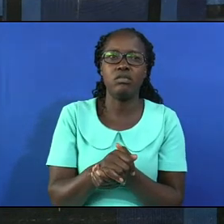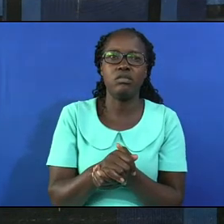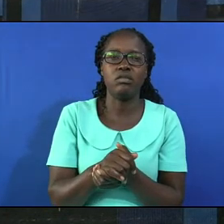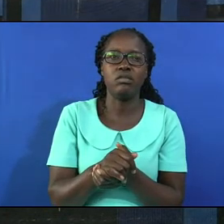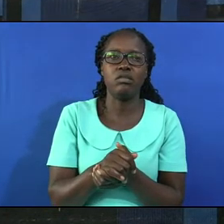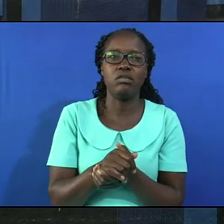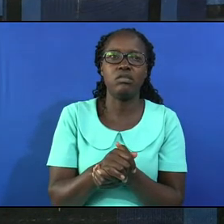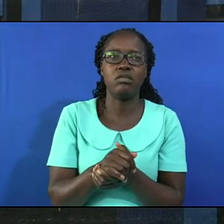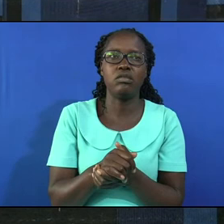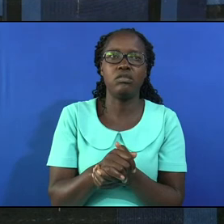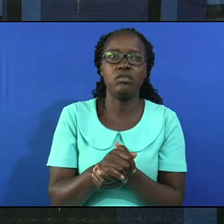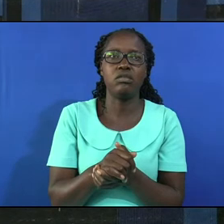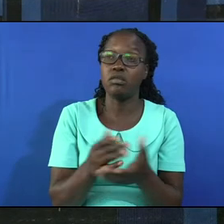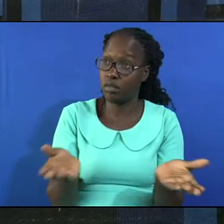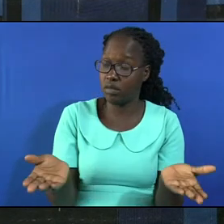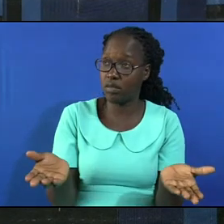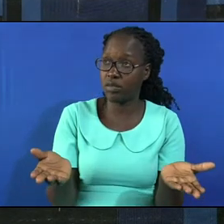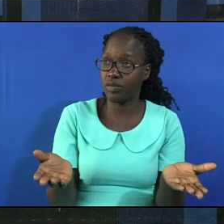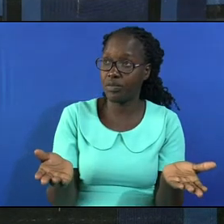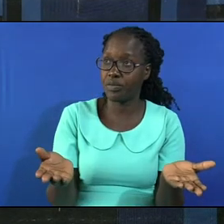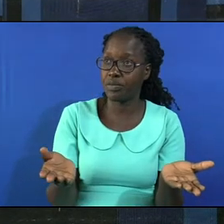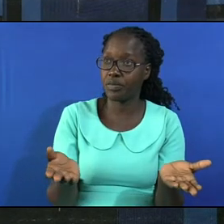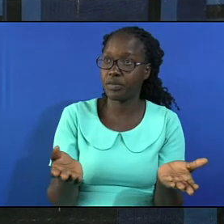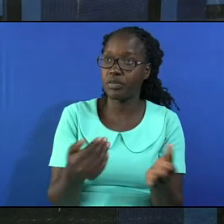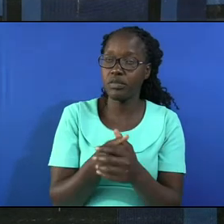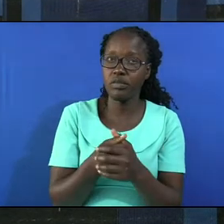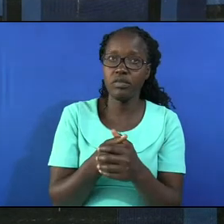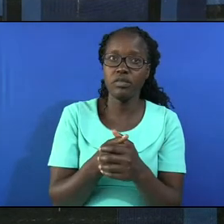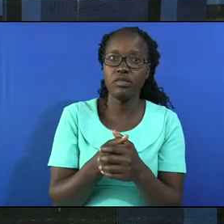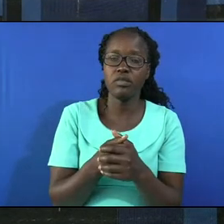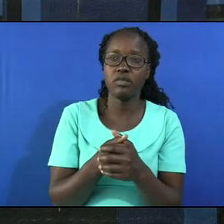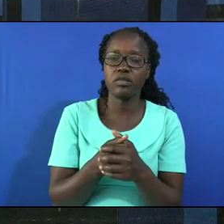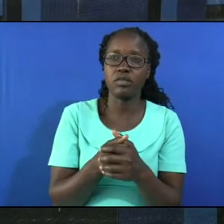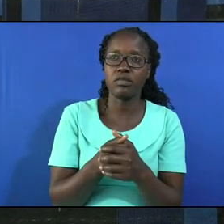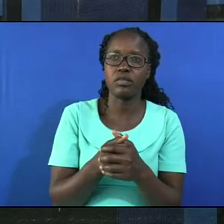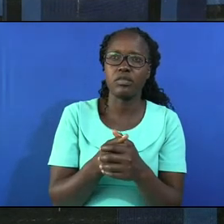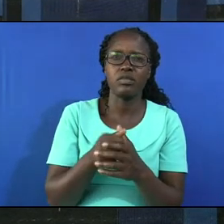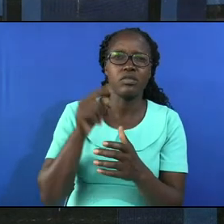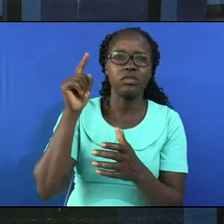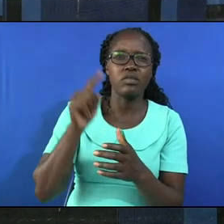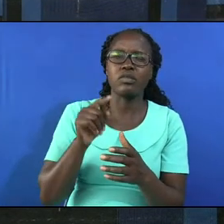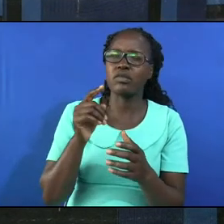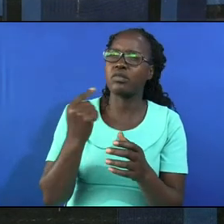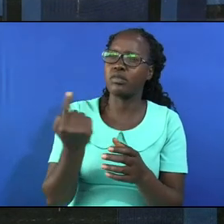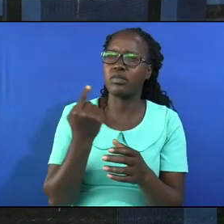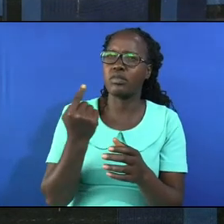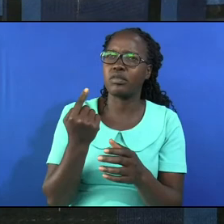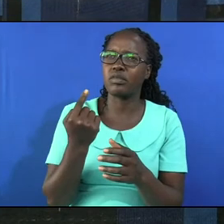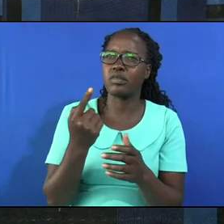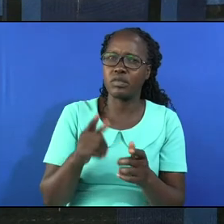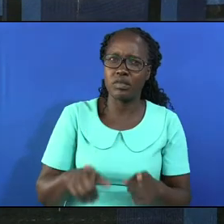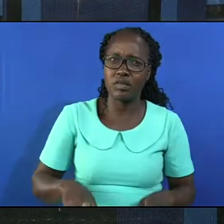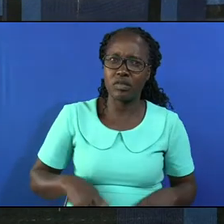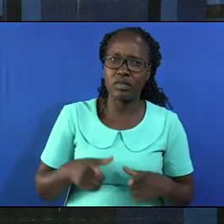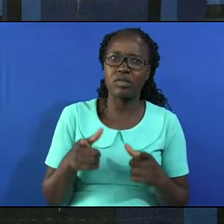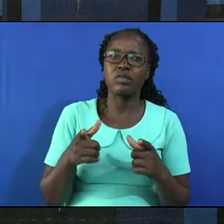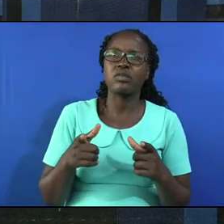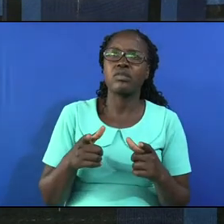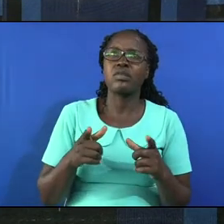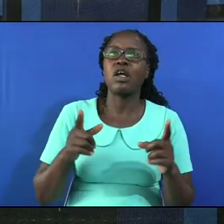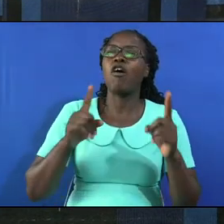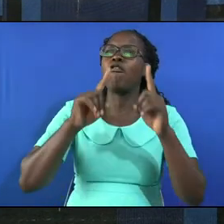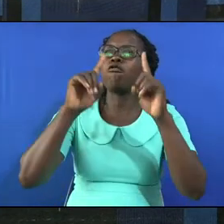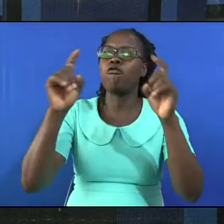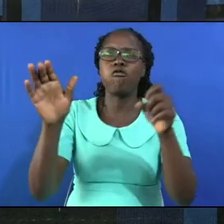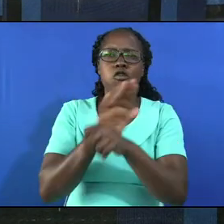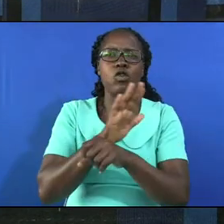Eh? Muko hapa single people, are you here? That you cannot be single and your life is punctuated